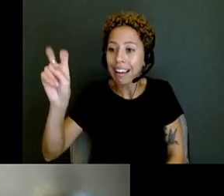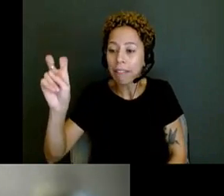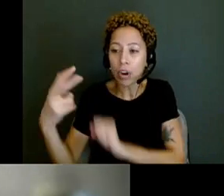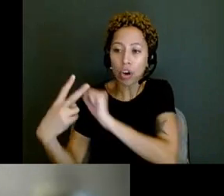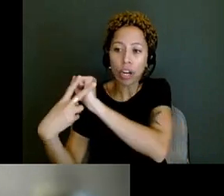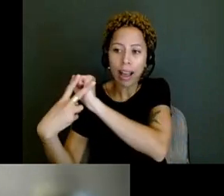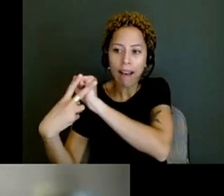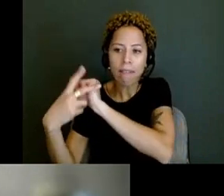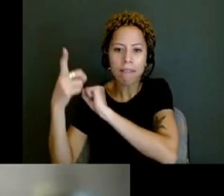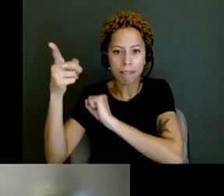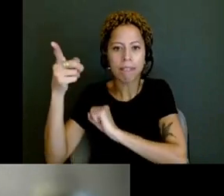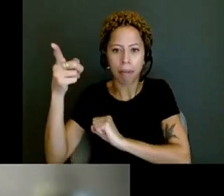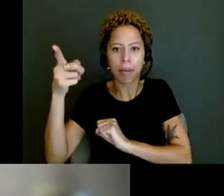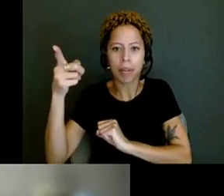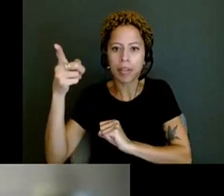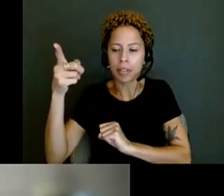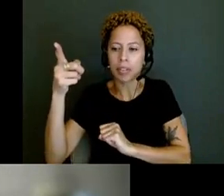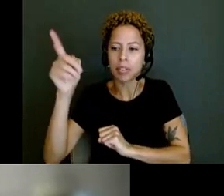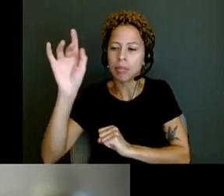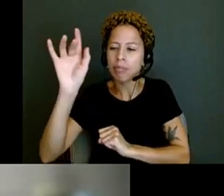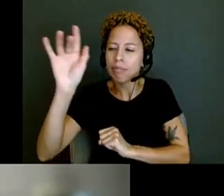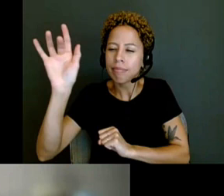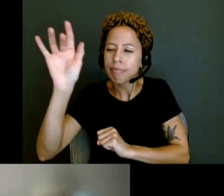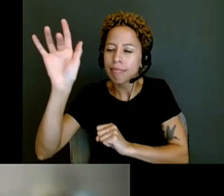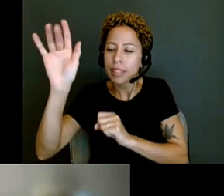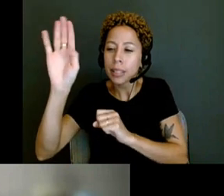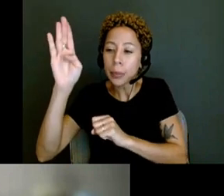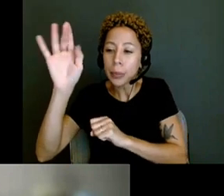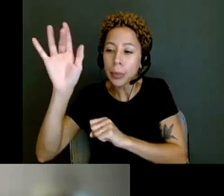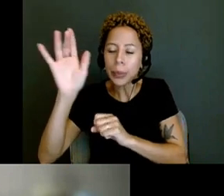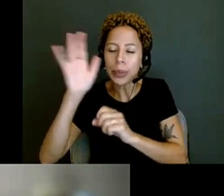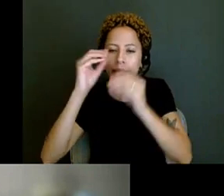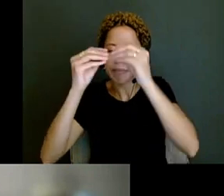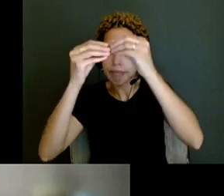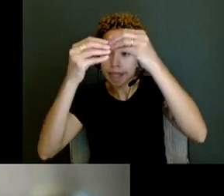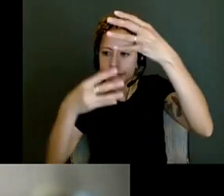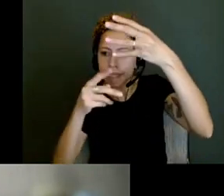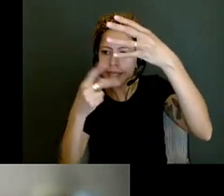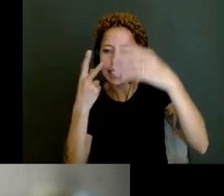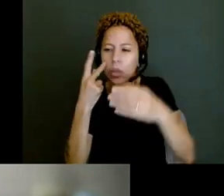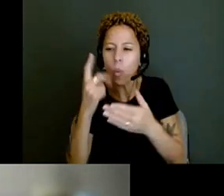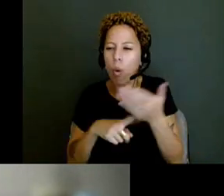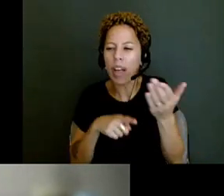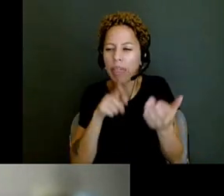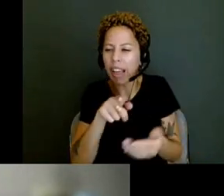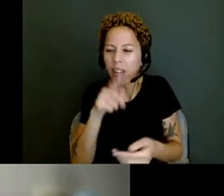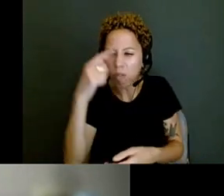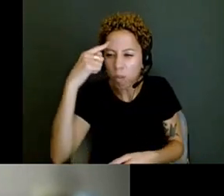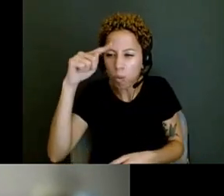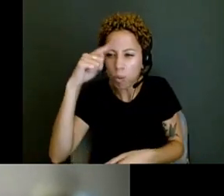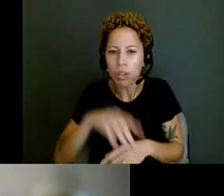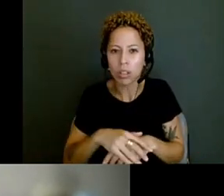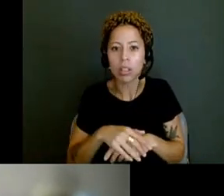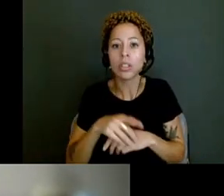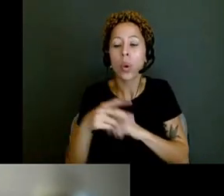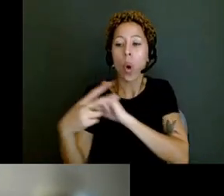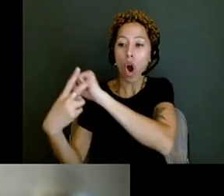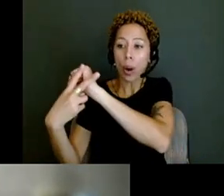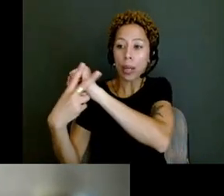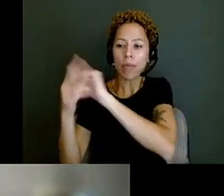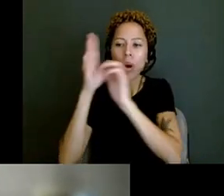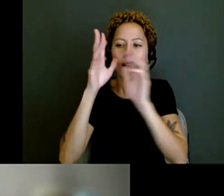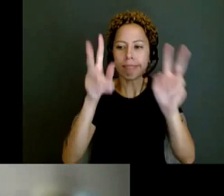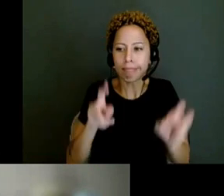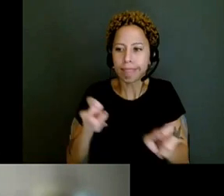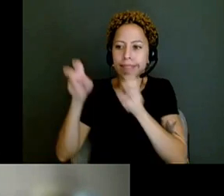it does. And so if I archive something, it's going to take the conversation and it's going to move it into the archives, and it's going to clear this out. So you